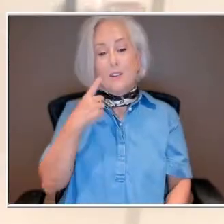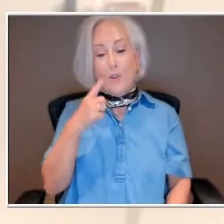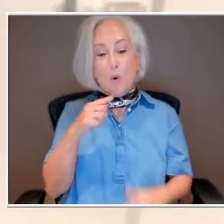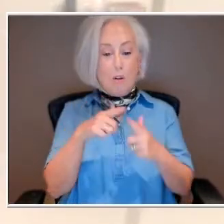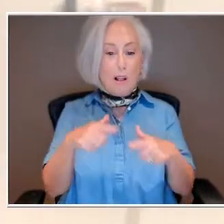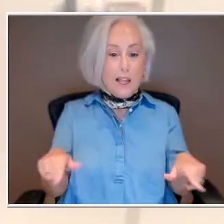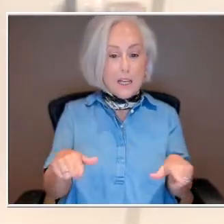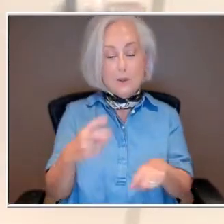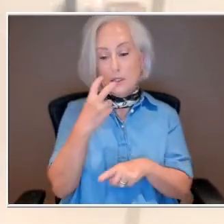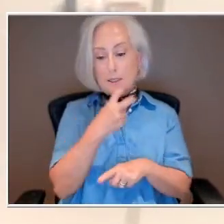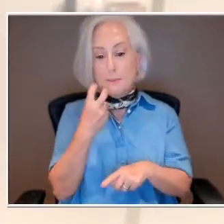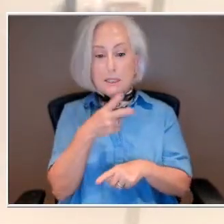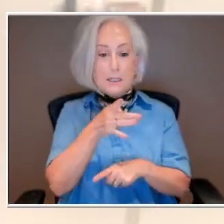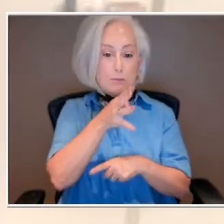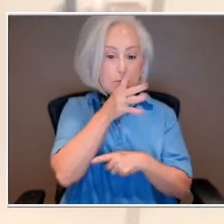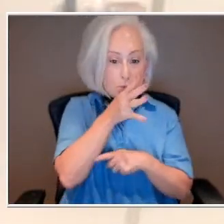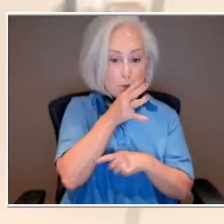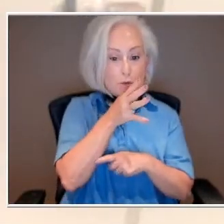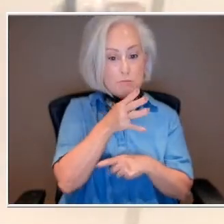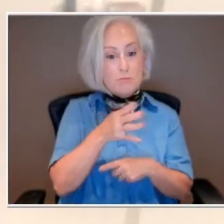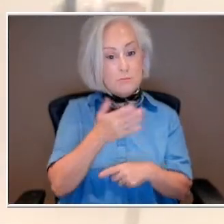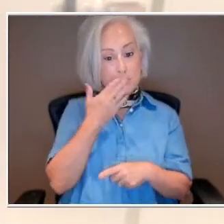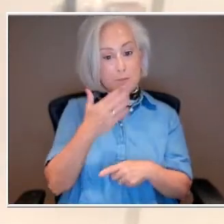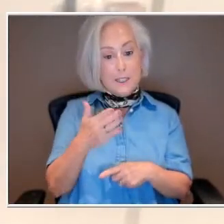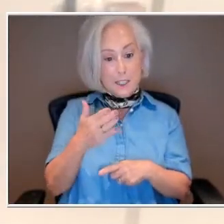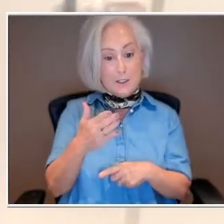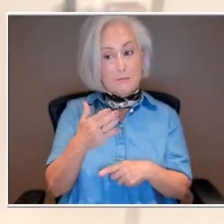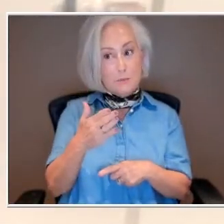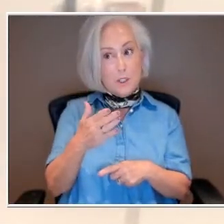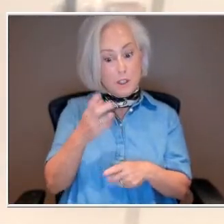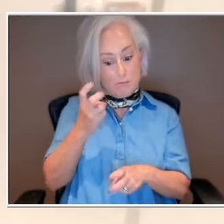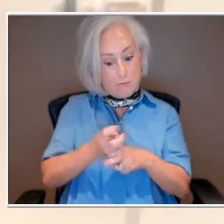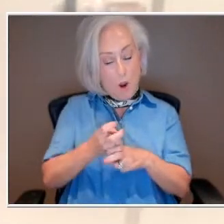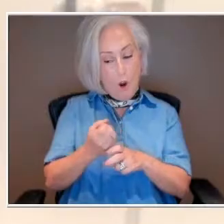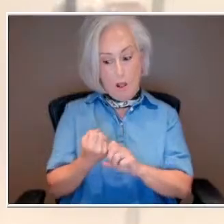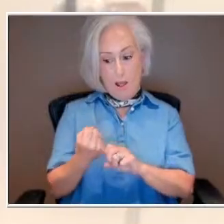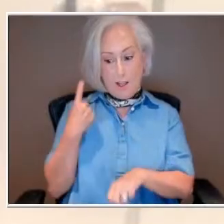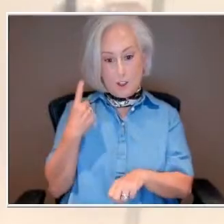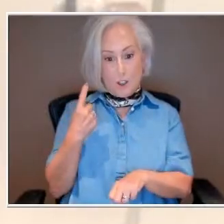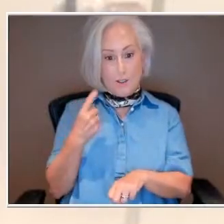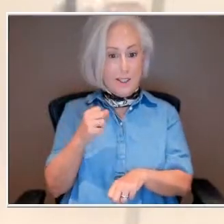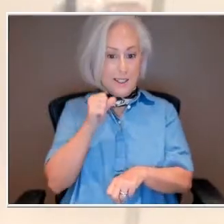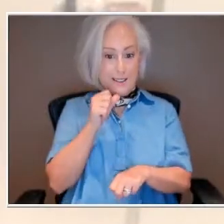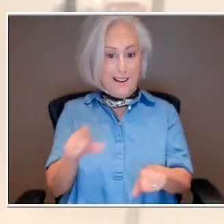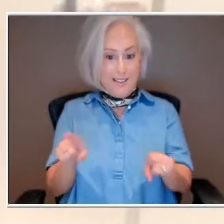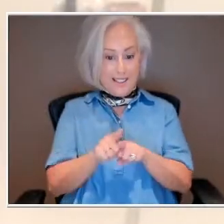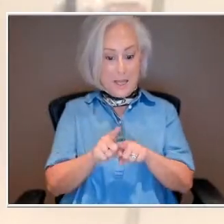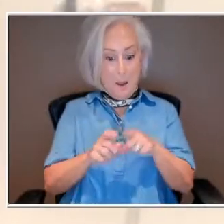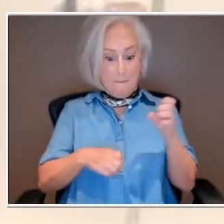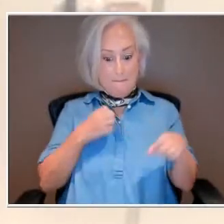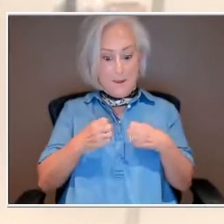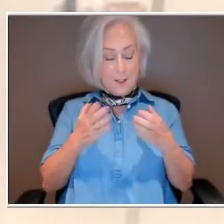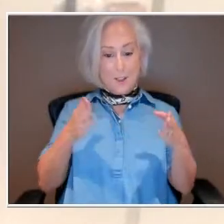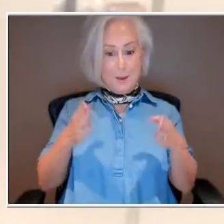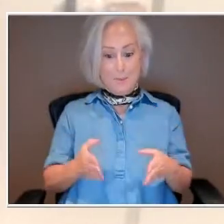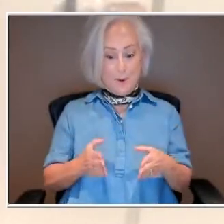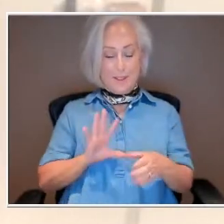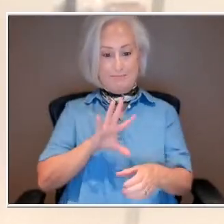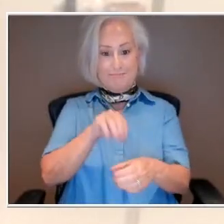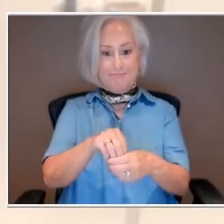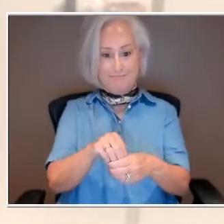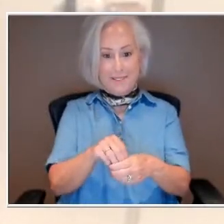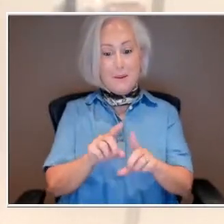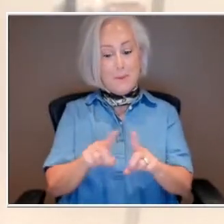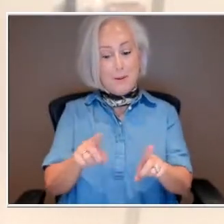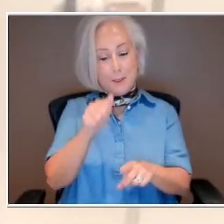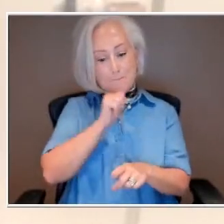and articulation. And yeah, it took a toll on me last year. They didn't get the same energetic Miss Ashley that they're used to. But we got